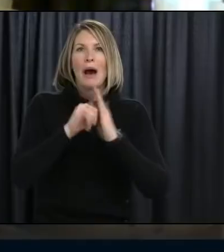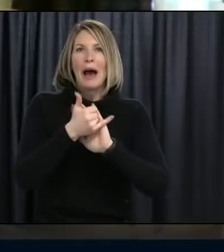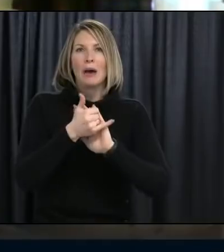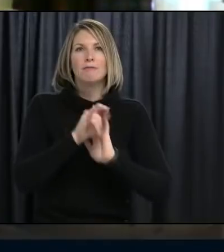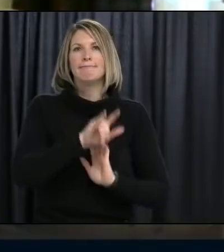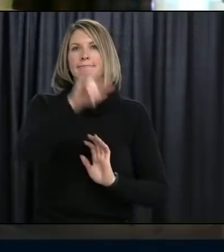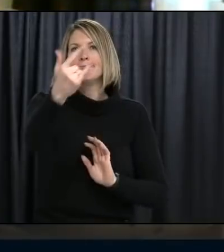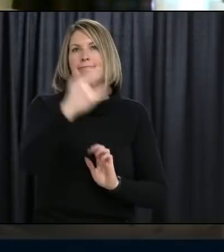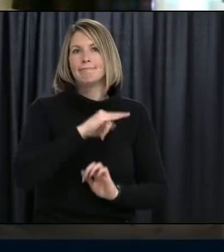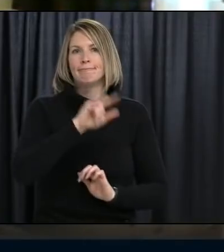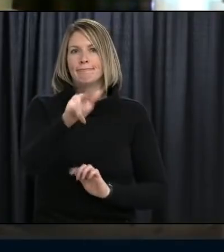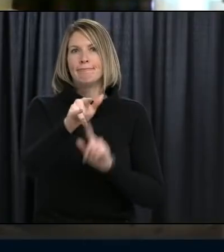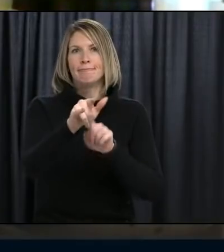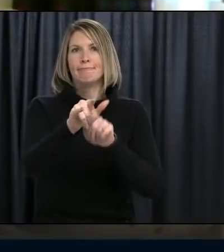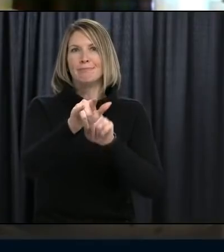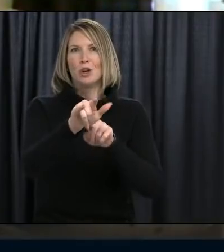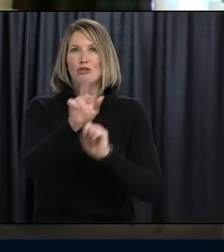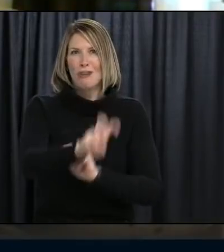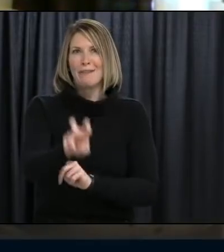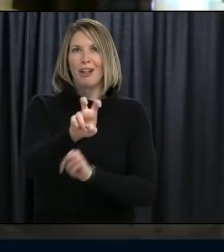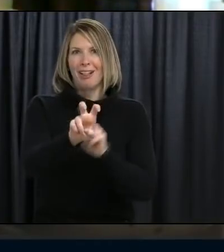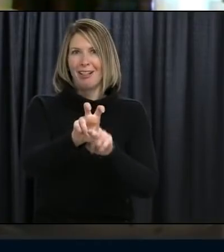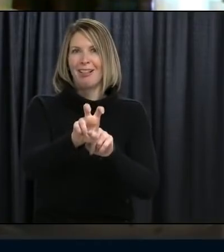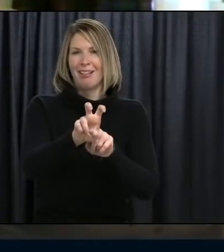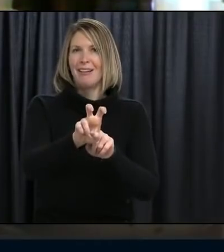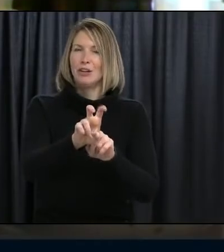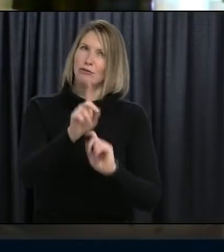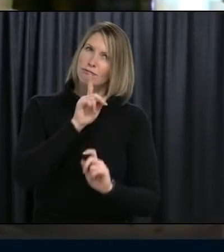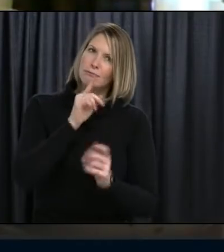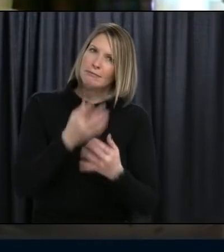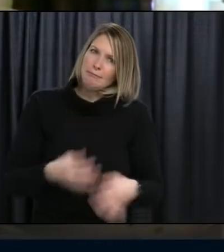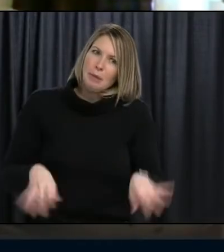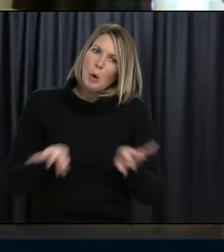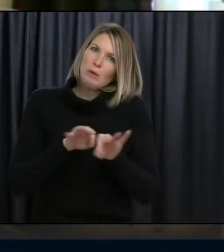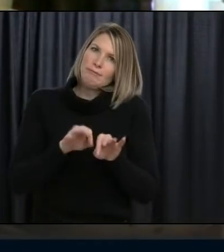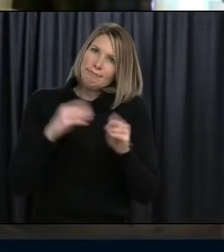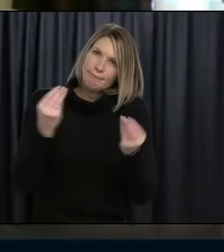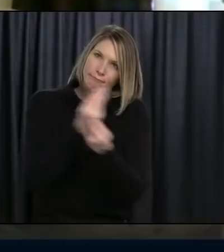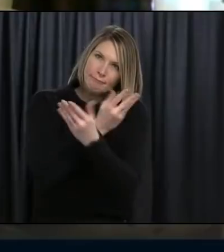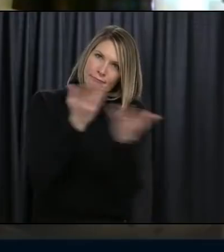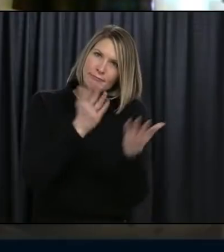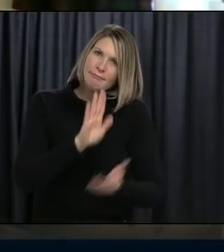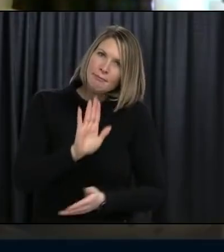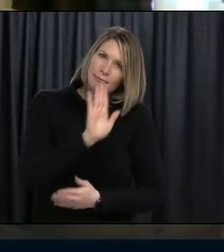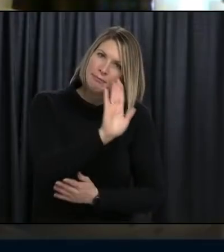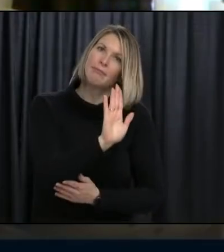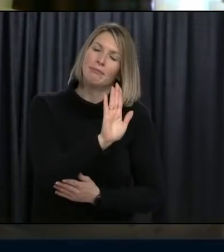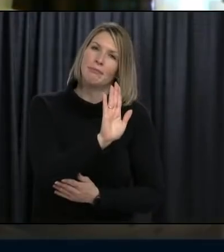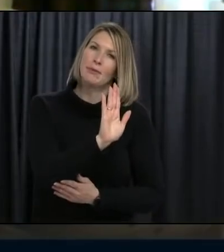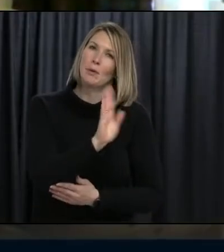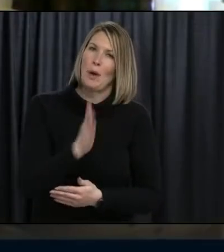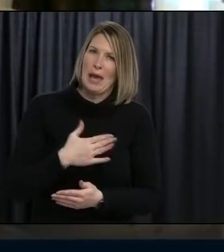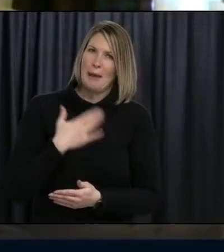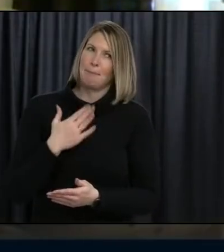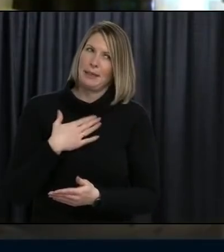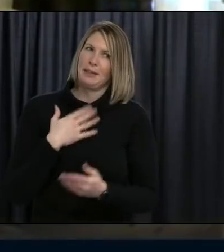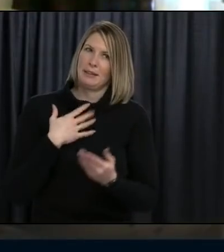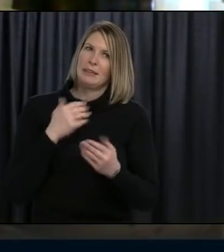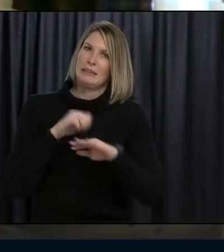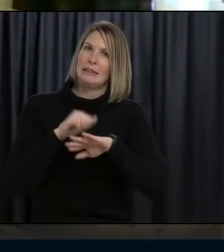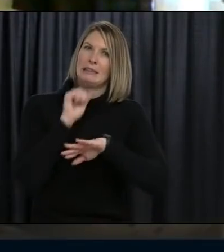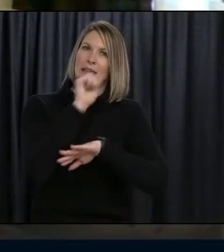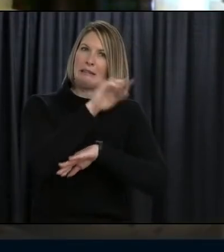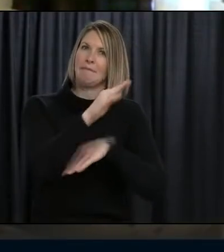is a challenge operationally, and to have the Moderna vaccine with the distribution units on the ground in Labrador is a reason